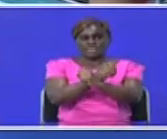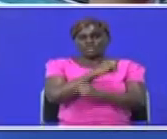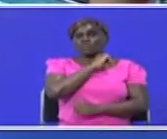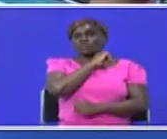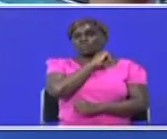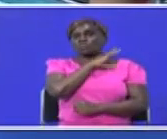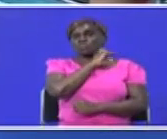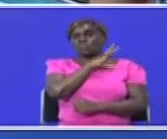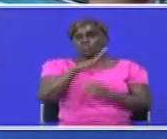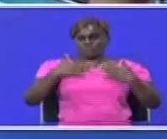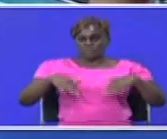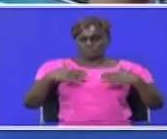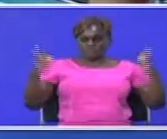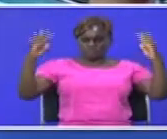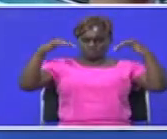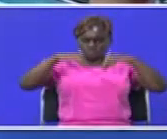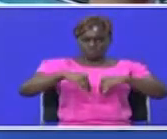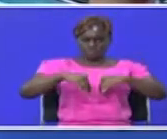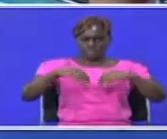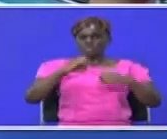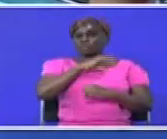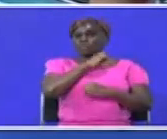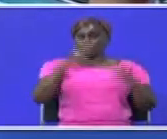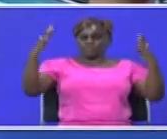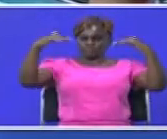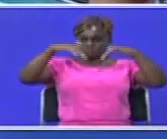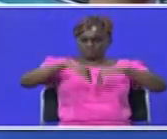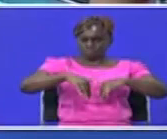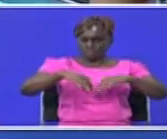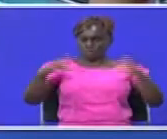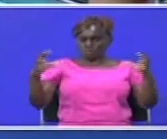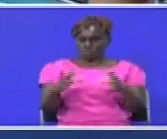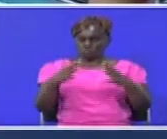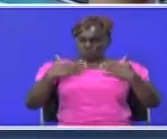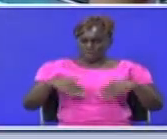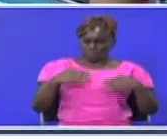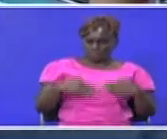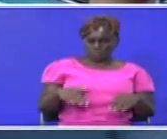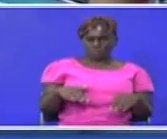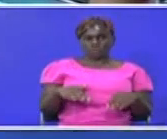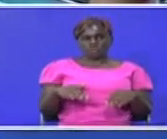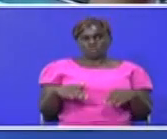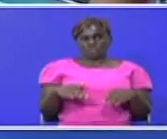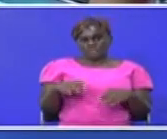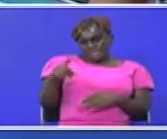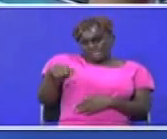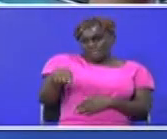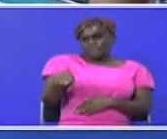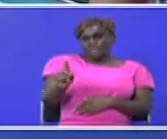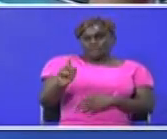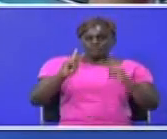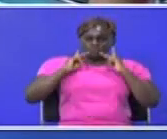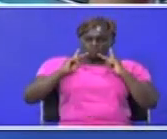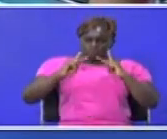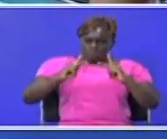rioters assembly. A rioters assembly is a group of persons who, having